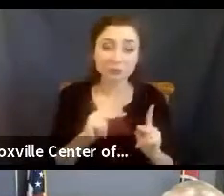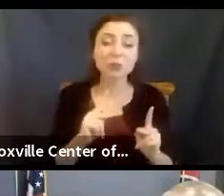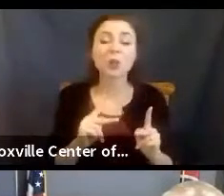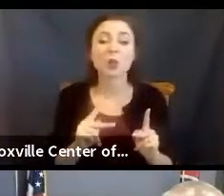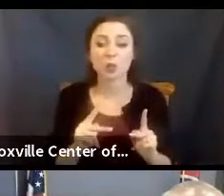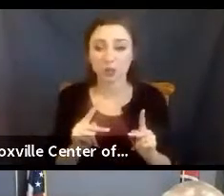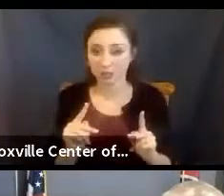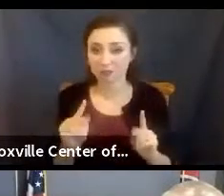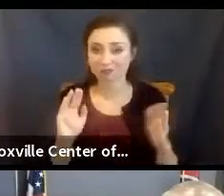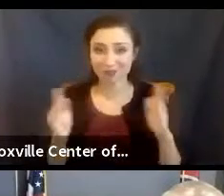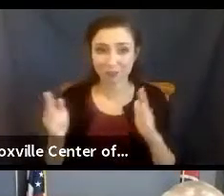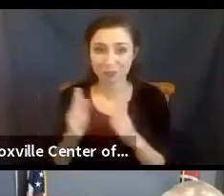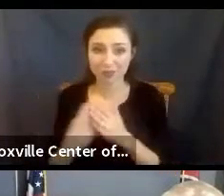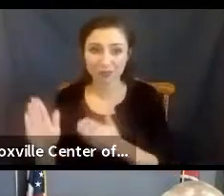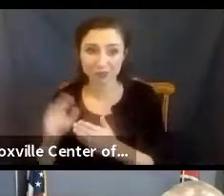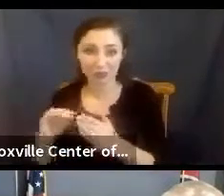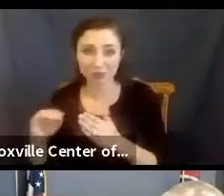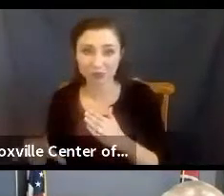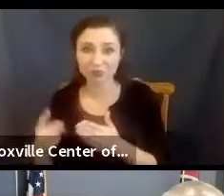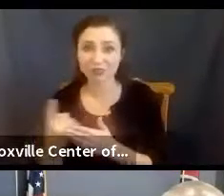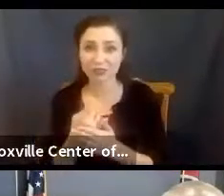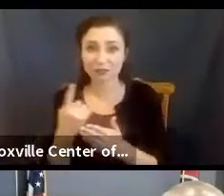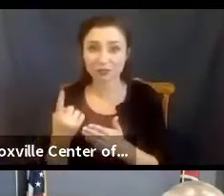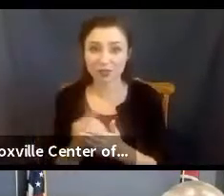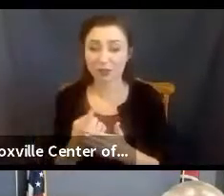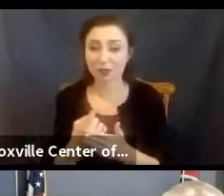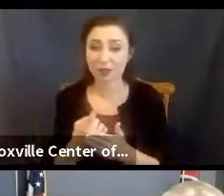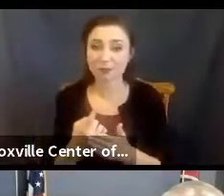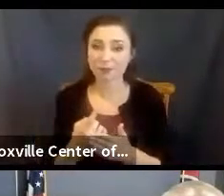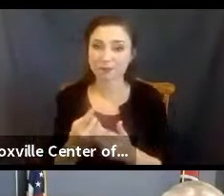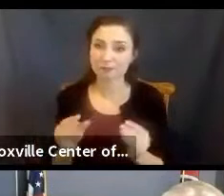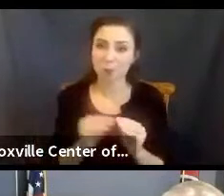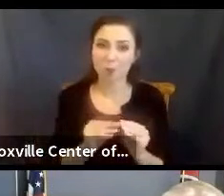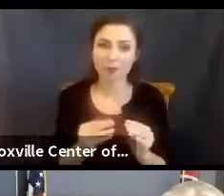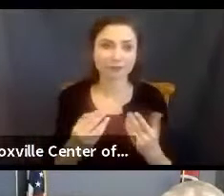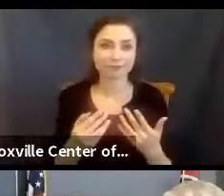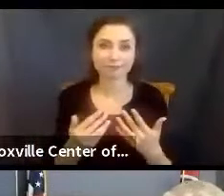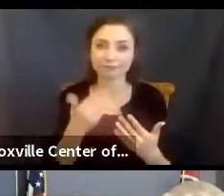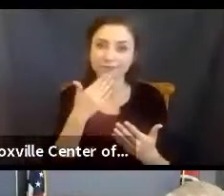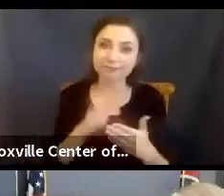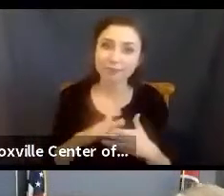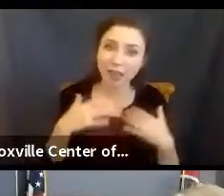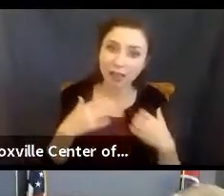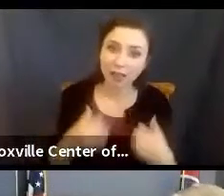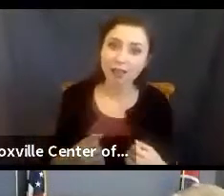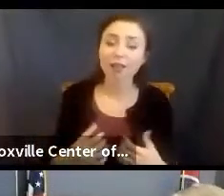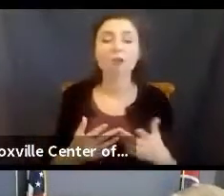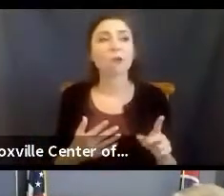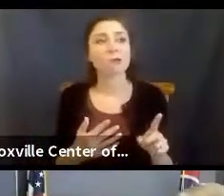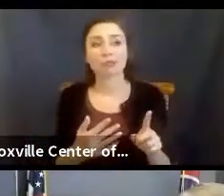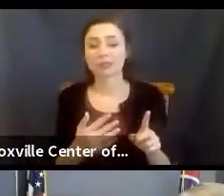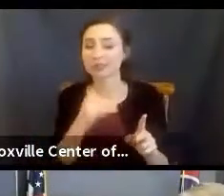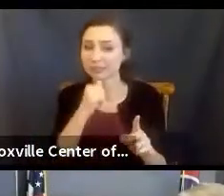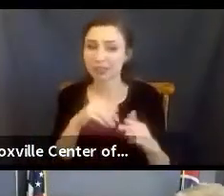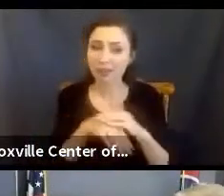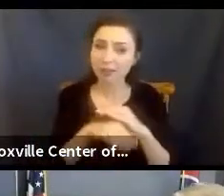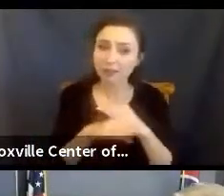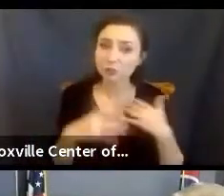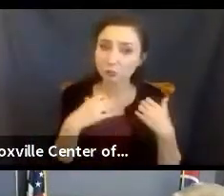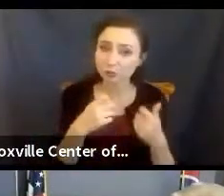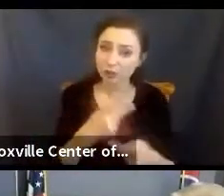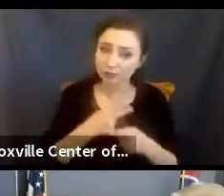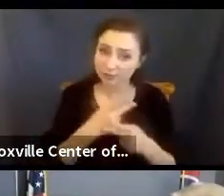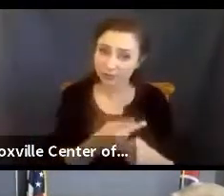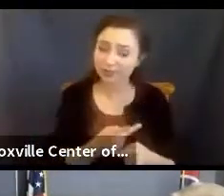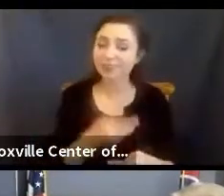have more poor health conditions and lack of access to healthcare. So that's the concern I raised to